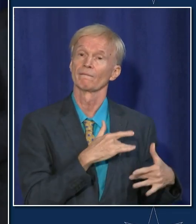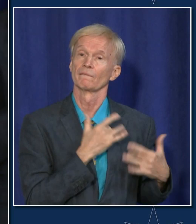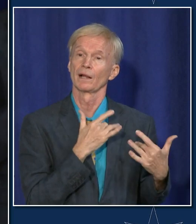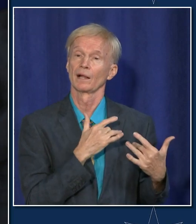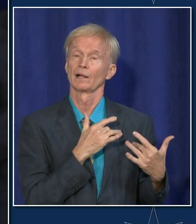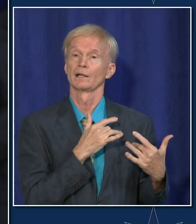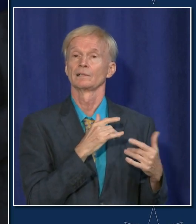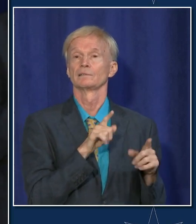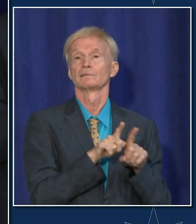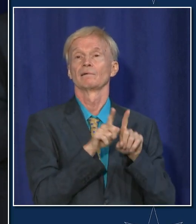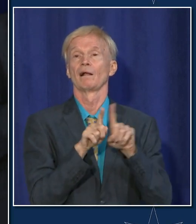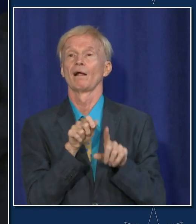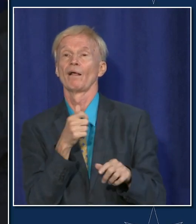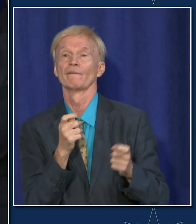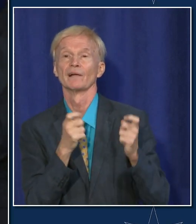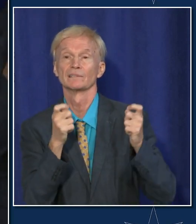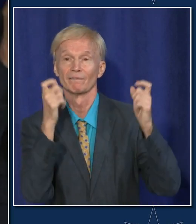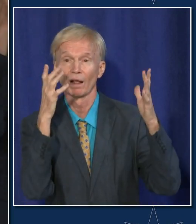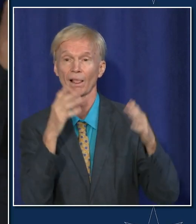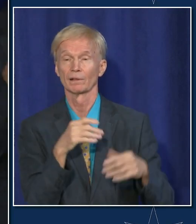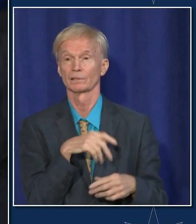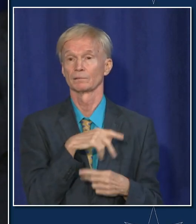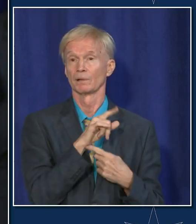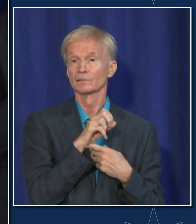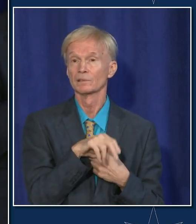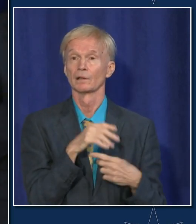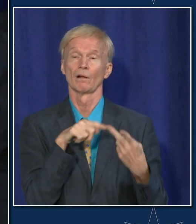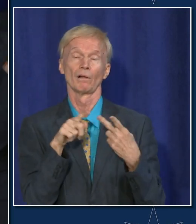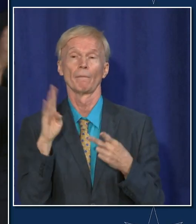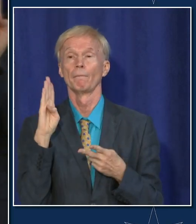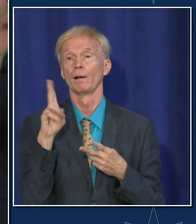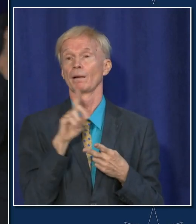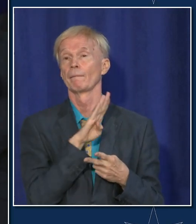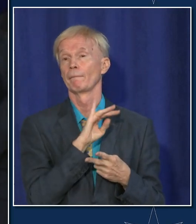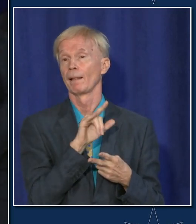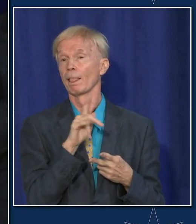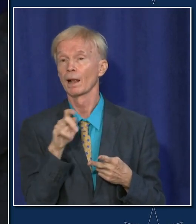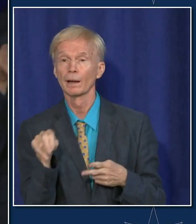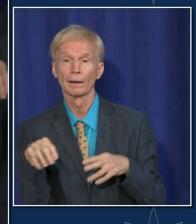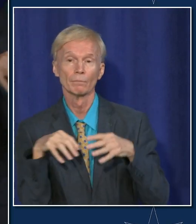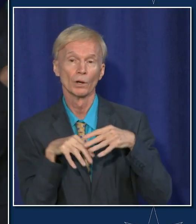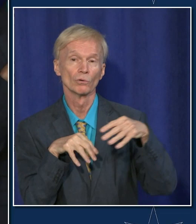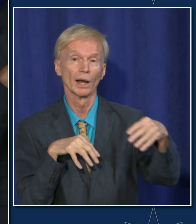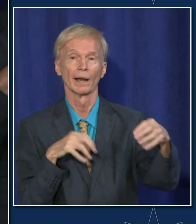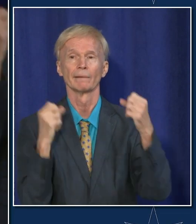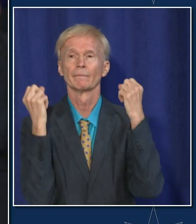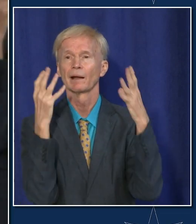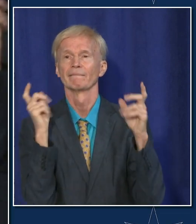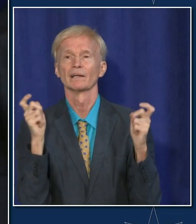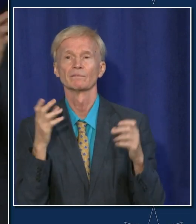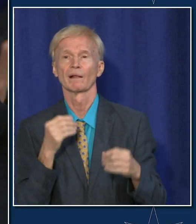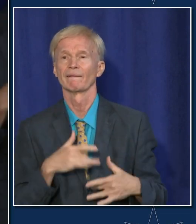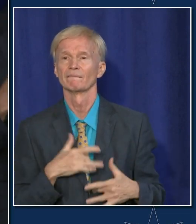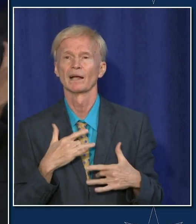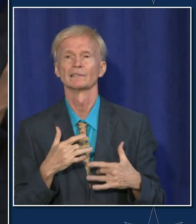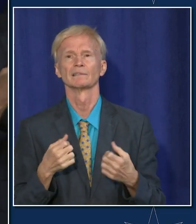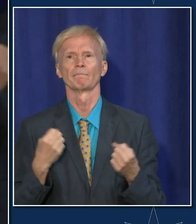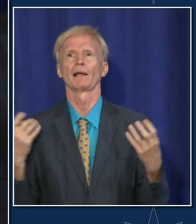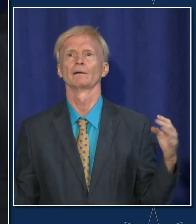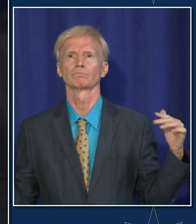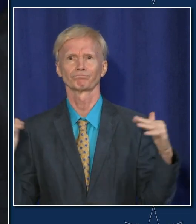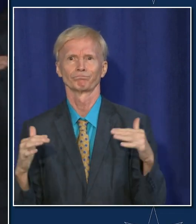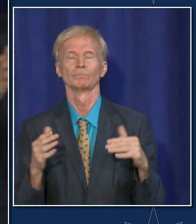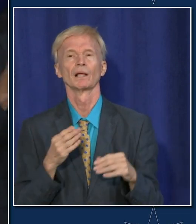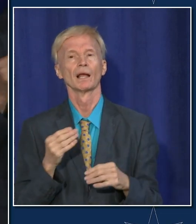Rideau Fest is around the corner. We also have the Bud Billiken Parade. I mean, there's all these festivals and events that are massive, and they